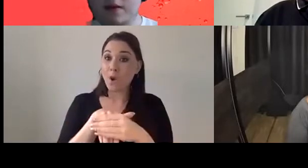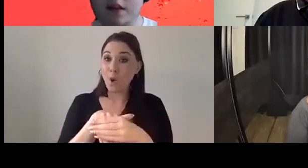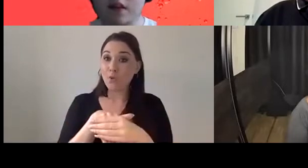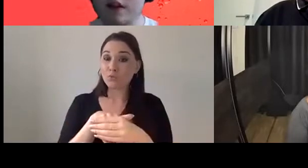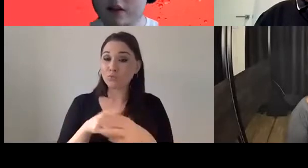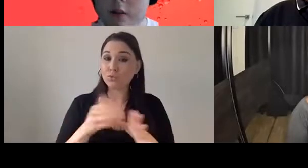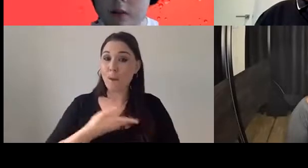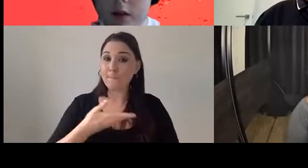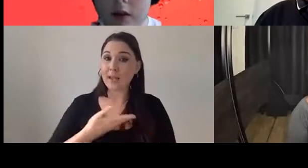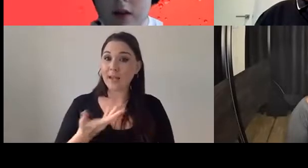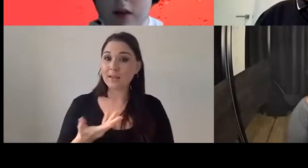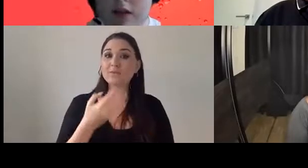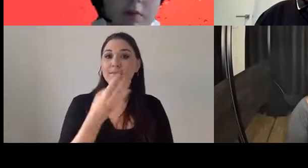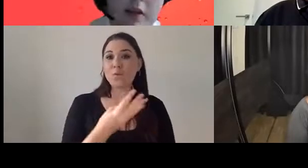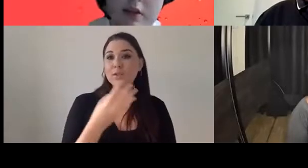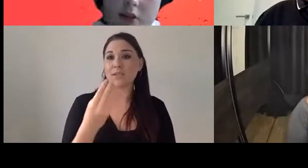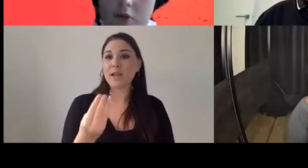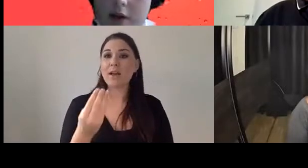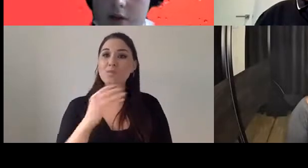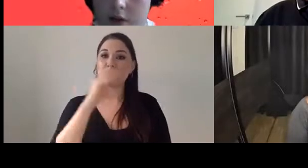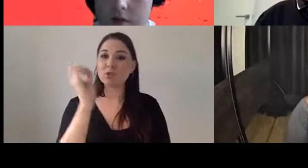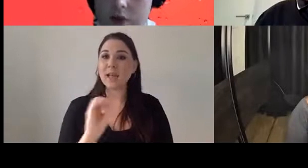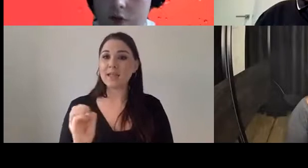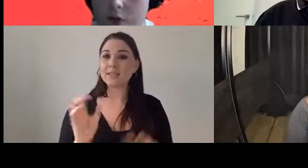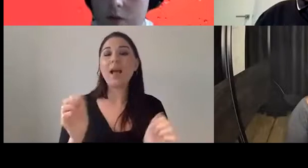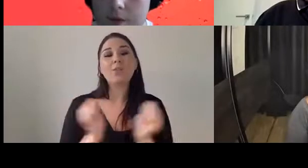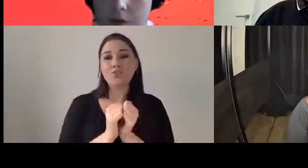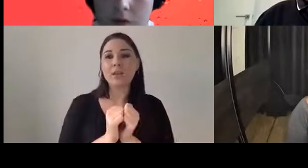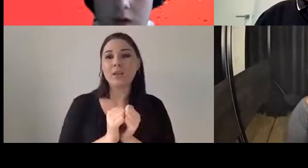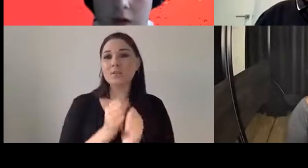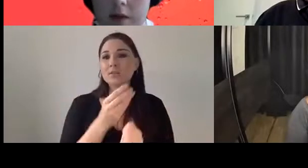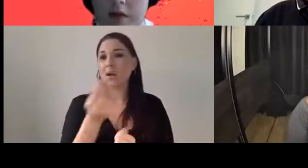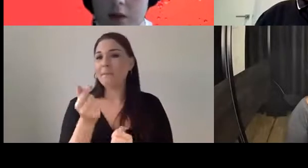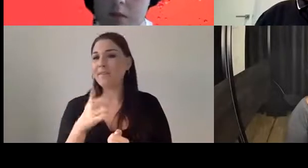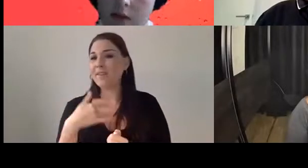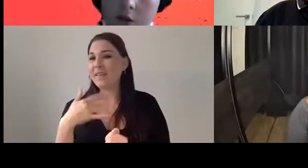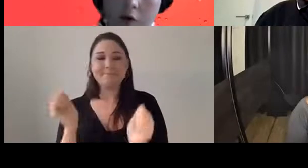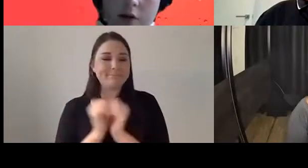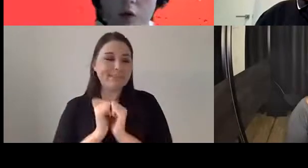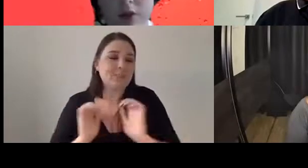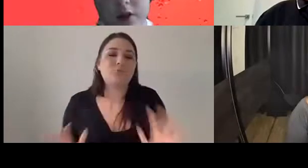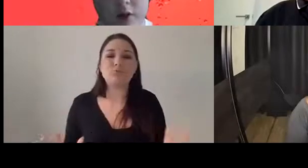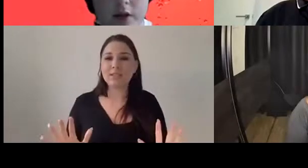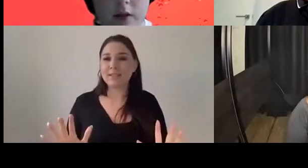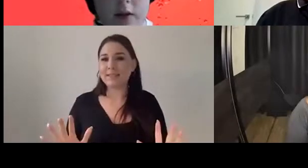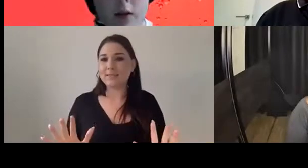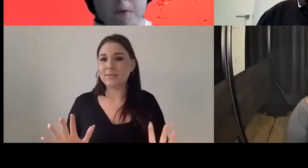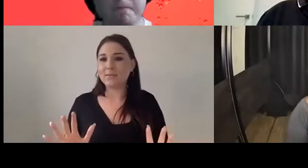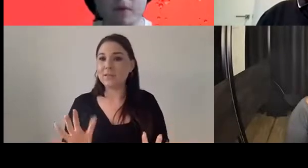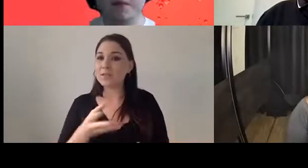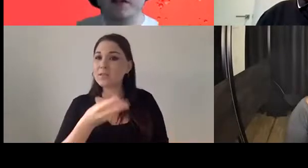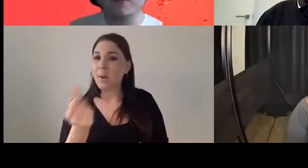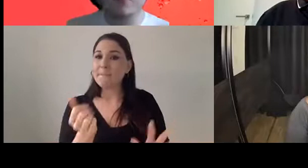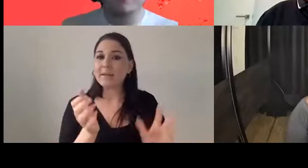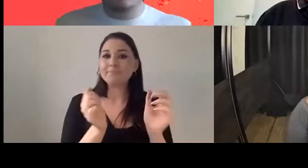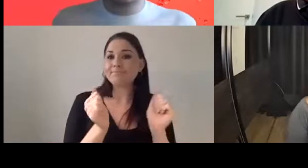that have said that they do, some disagree and so obviously do not feel, and then some neither agree or disagree. So